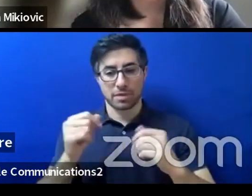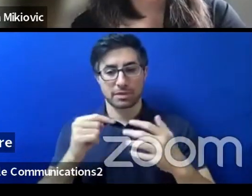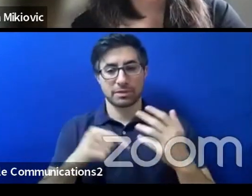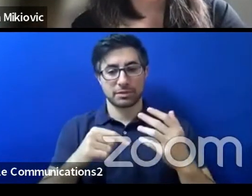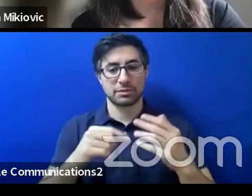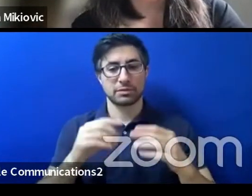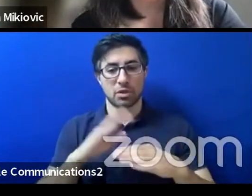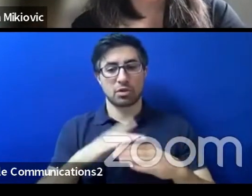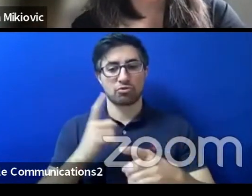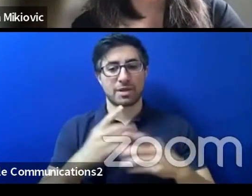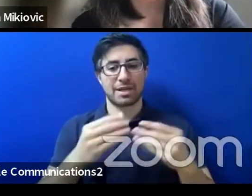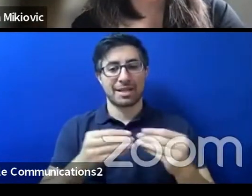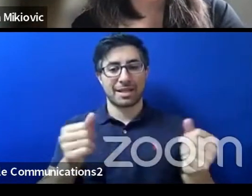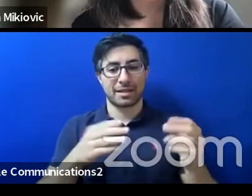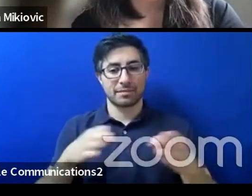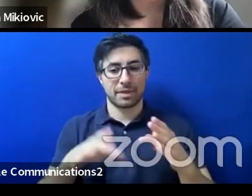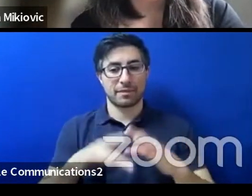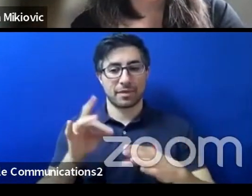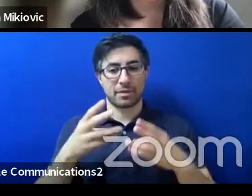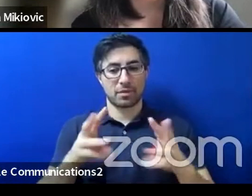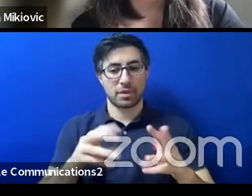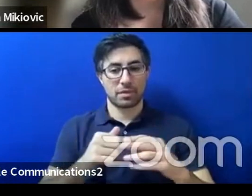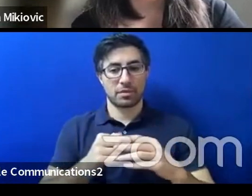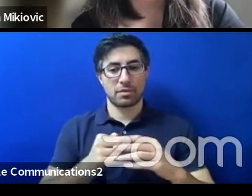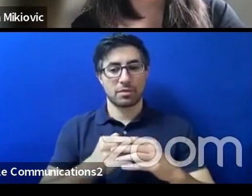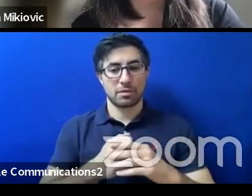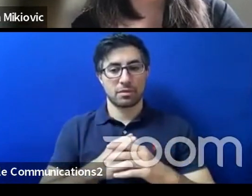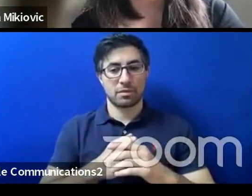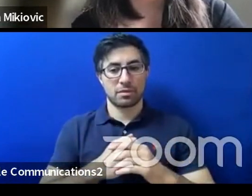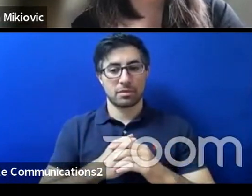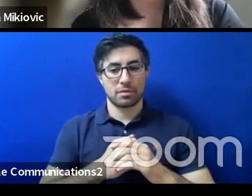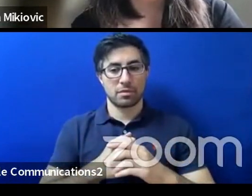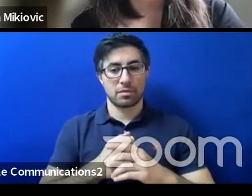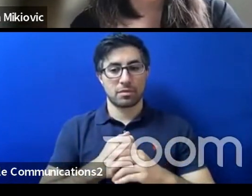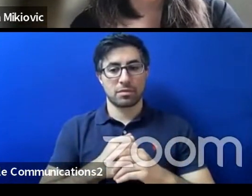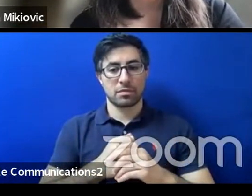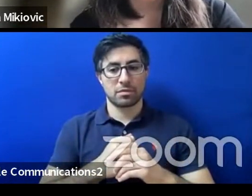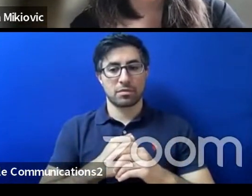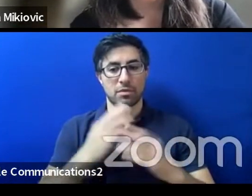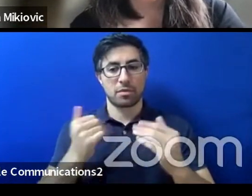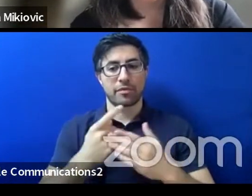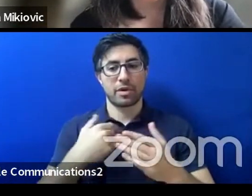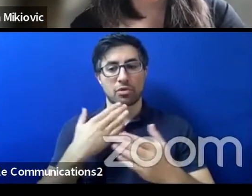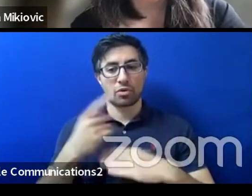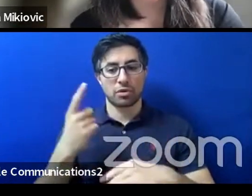right healing path and find their way. I pray that everyone has a good day and we all have a good meeting.